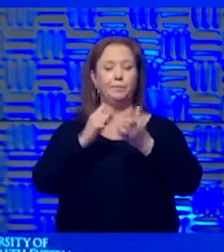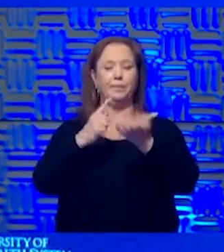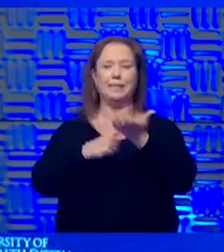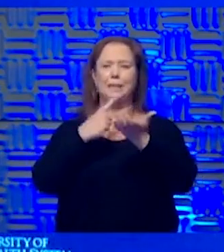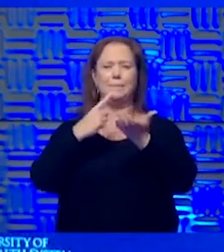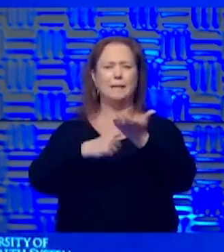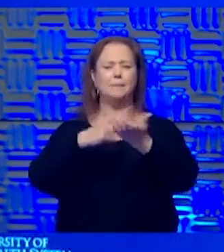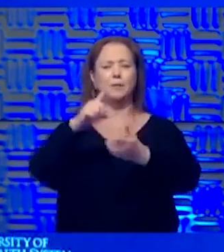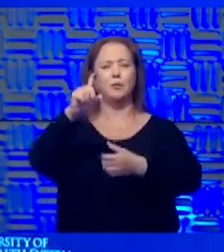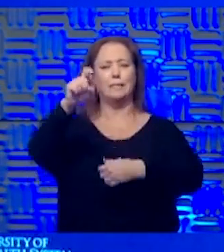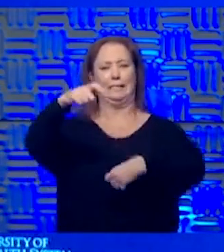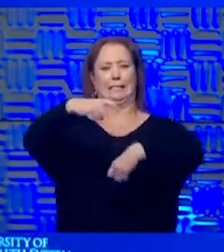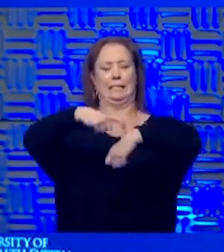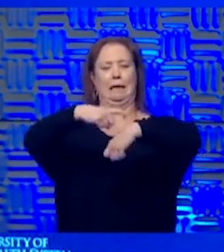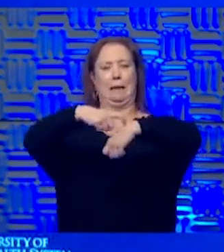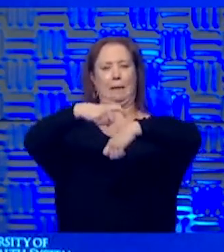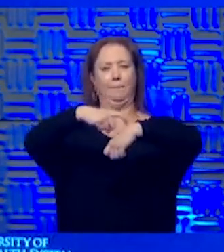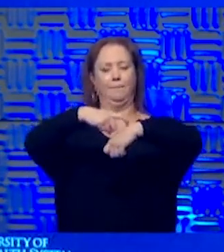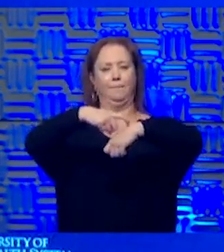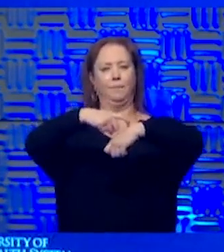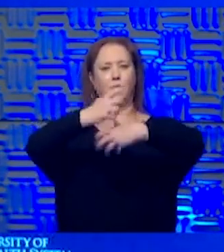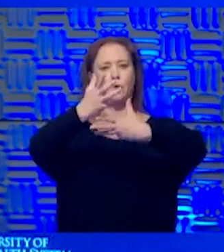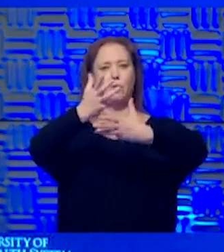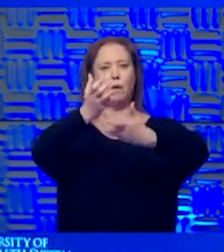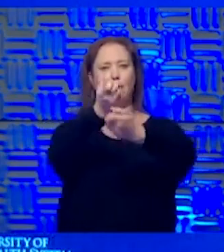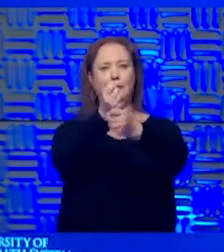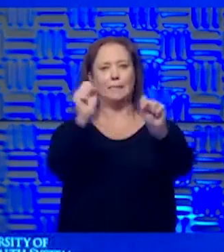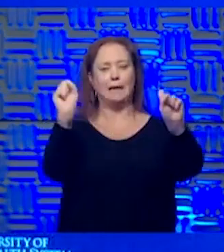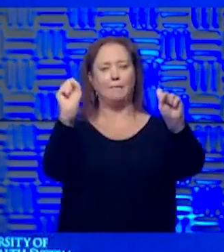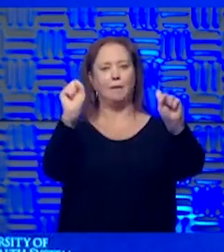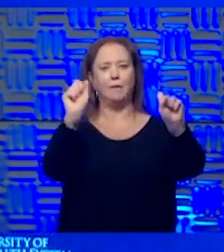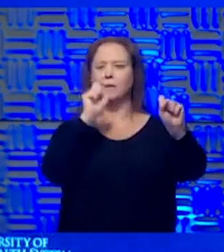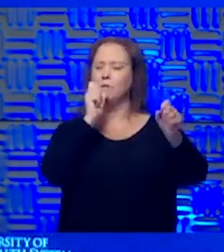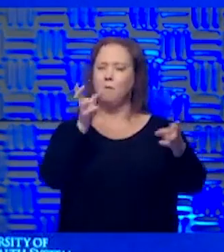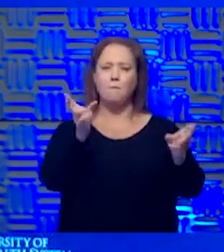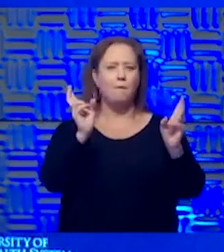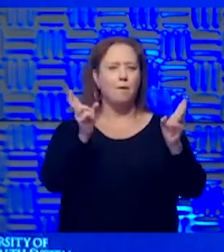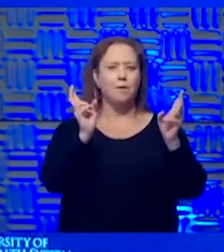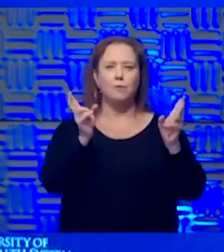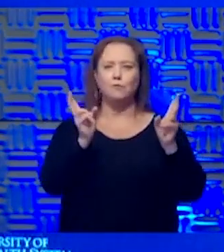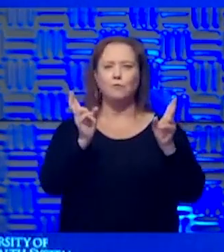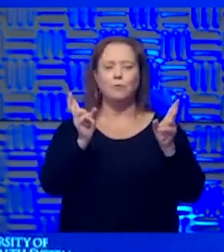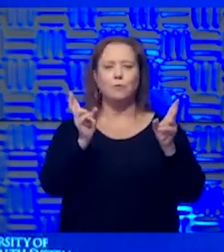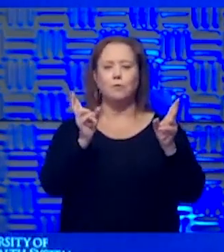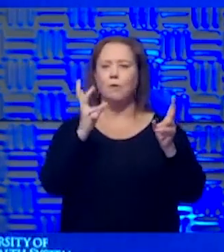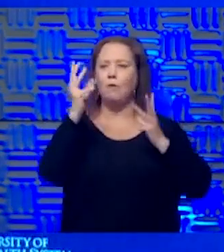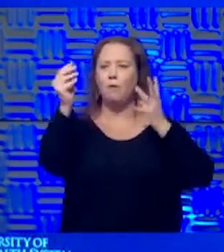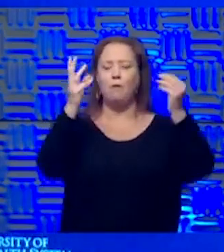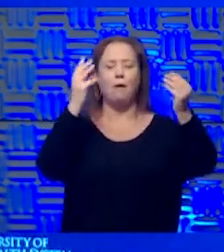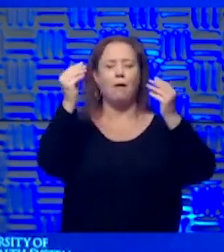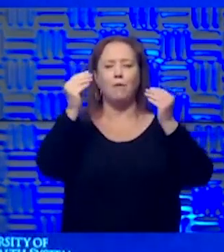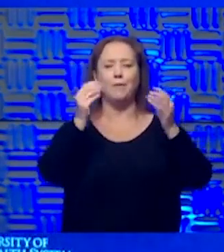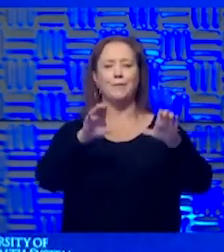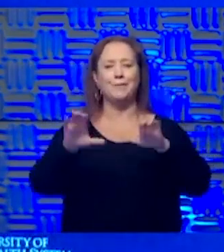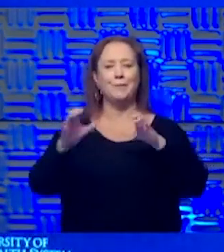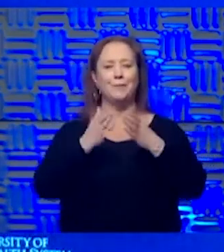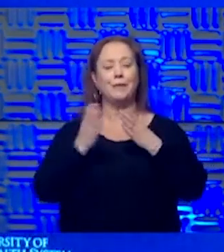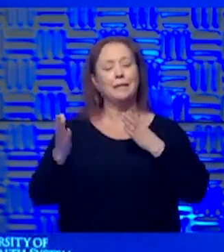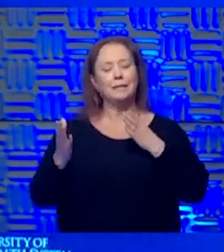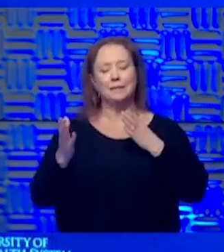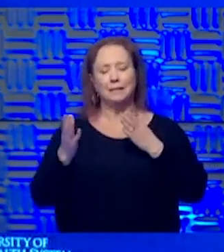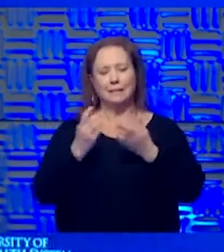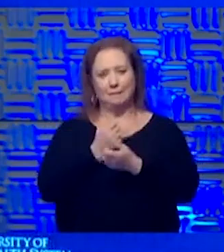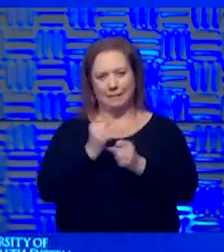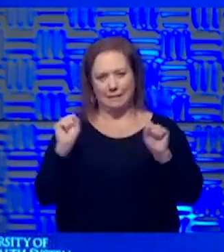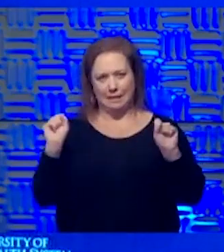takes time. You want to be safe. Don't rush it. Don't go out there and do things that we've been telling you not to do. Stay